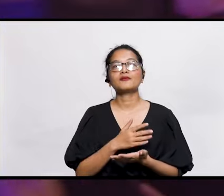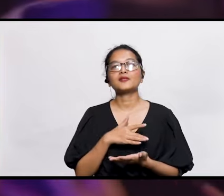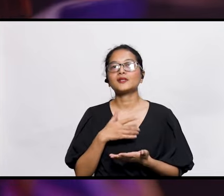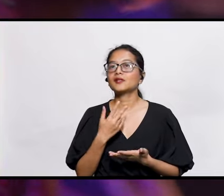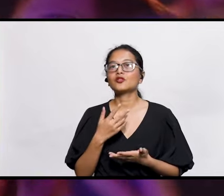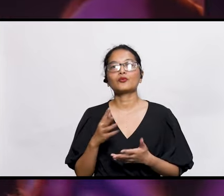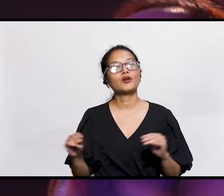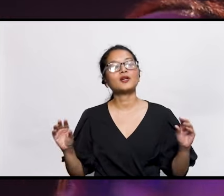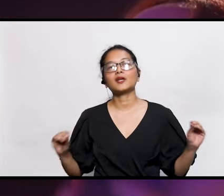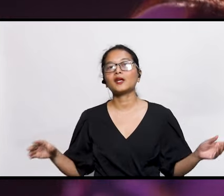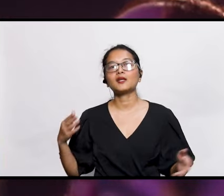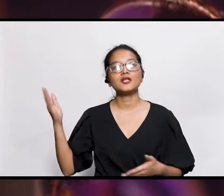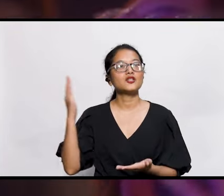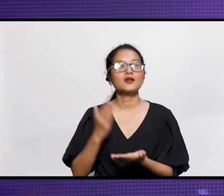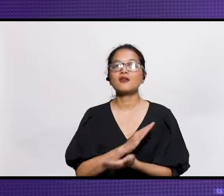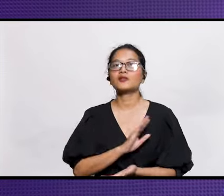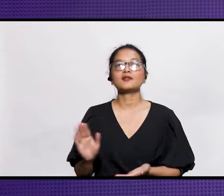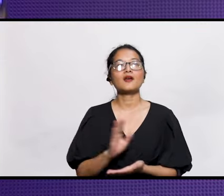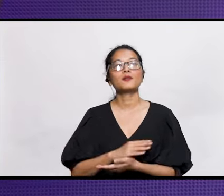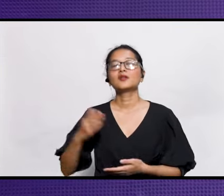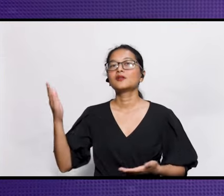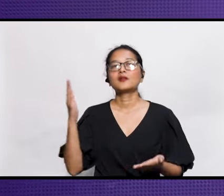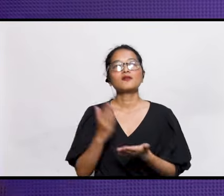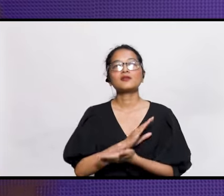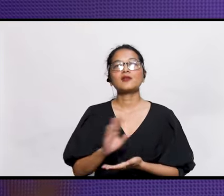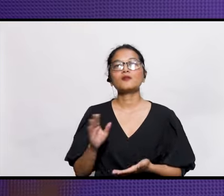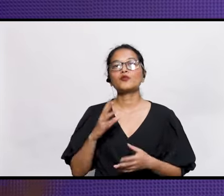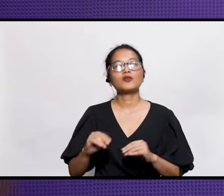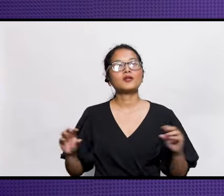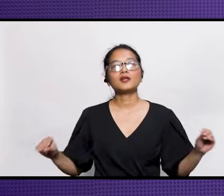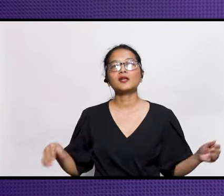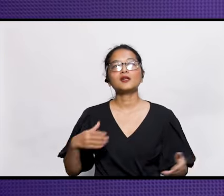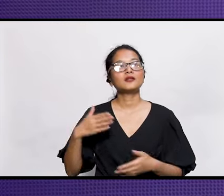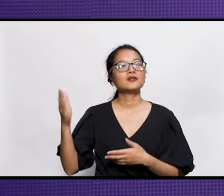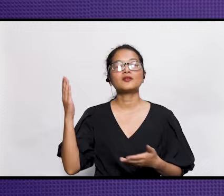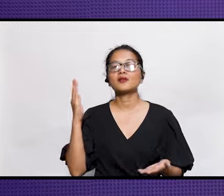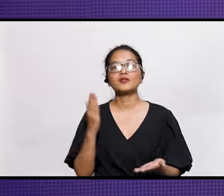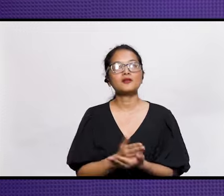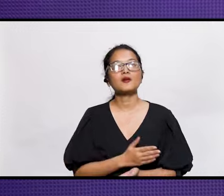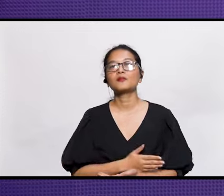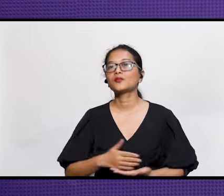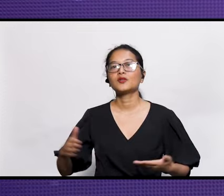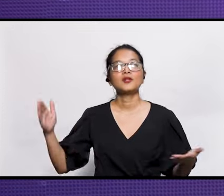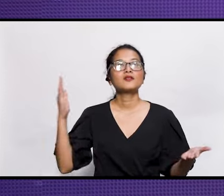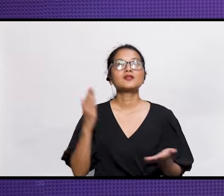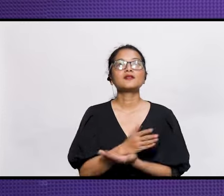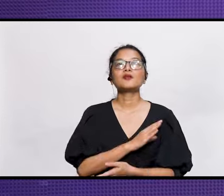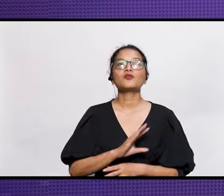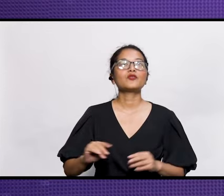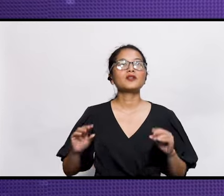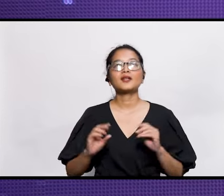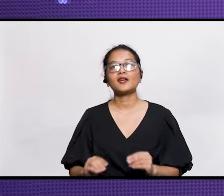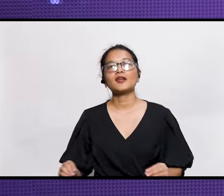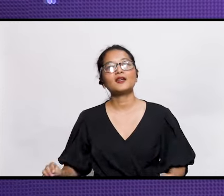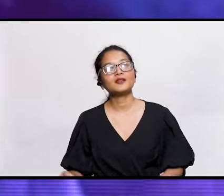I working you never stop you never stop working never stop you never